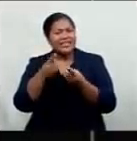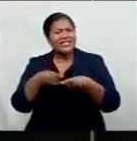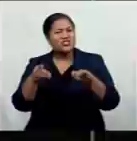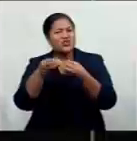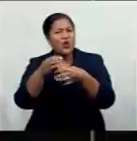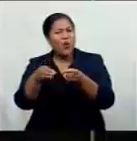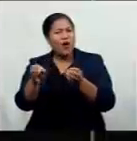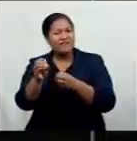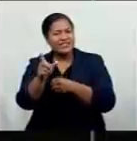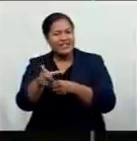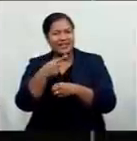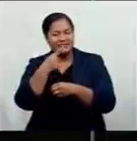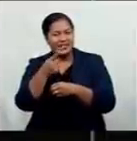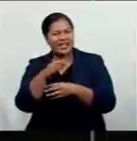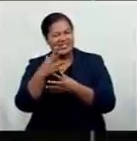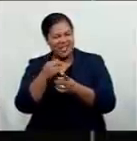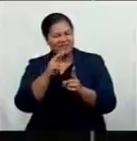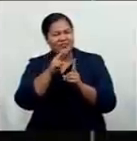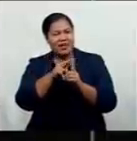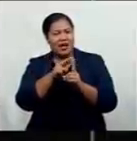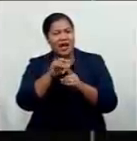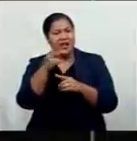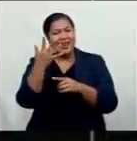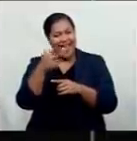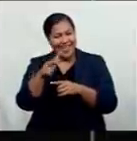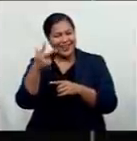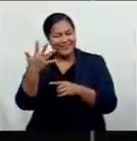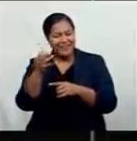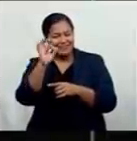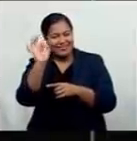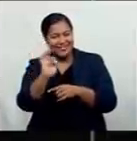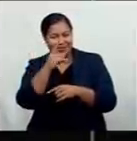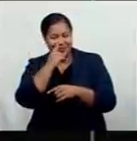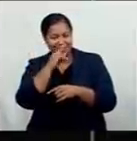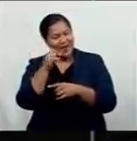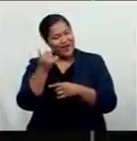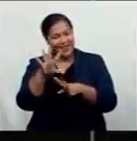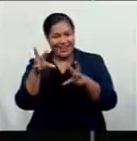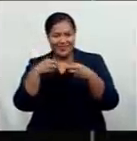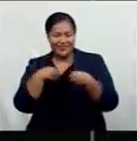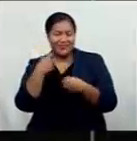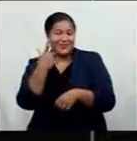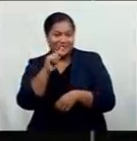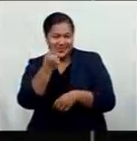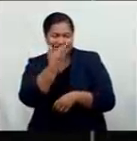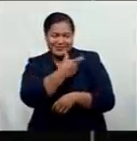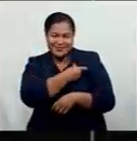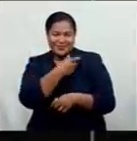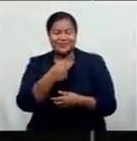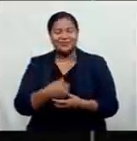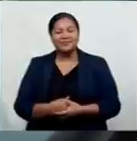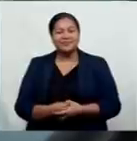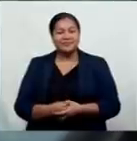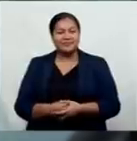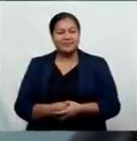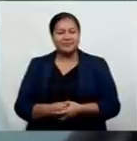Vatia Vasuda says they've reached about 85% of the targeted population. Details with Josiah Nanunga.